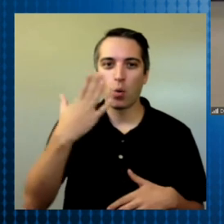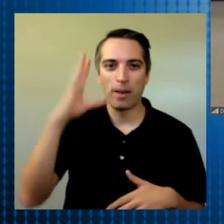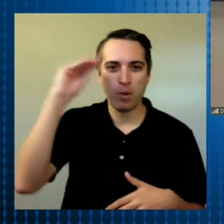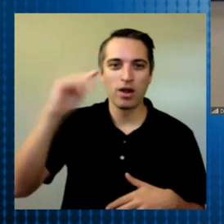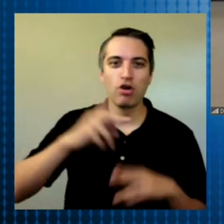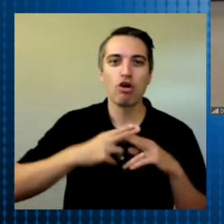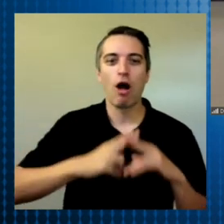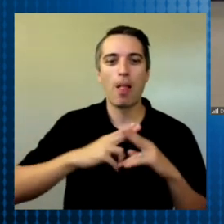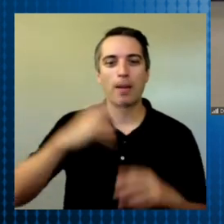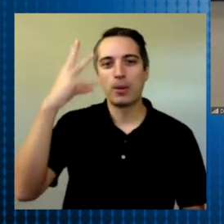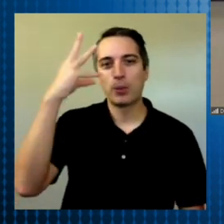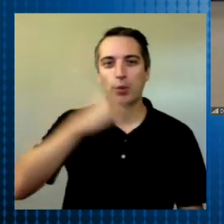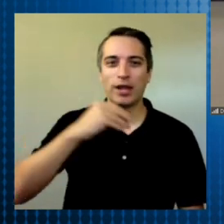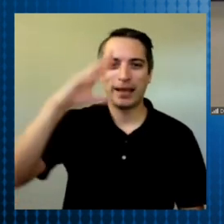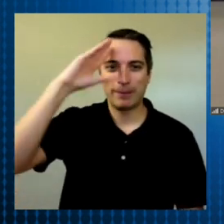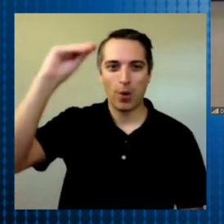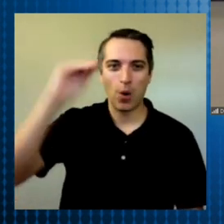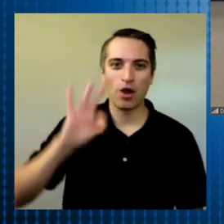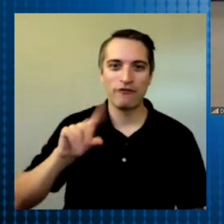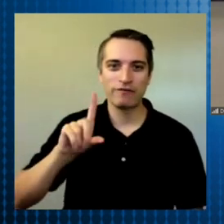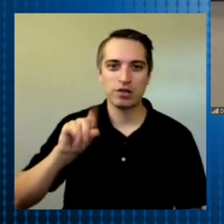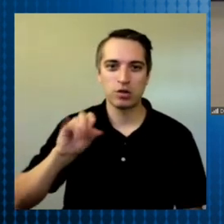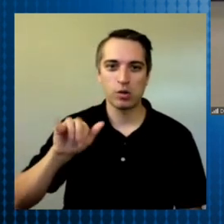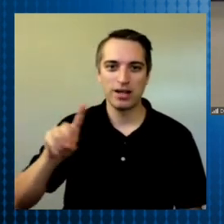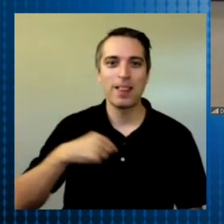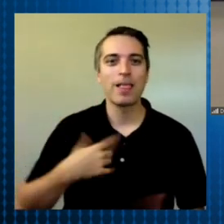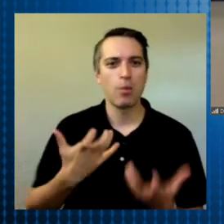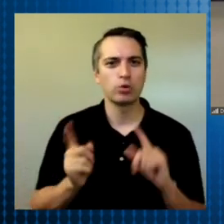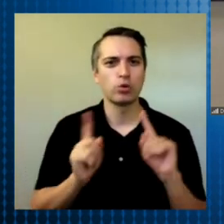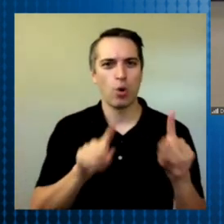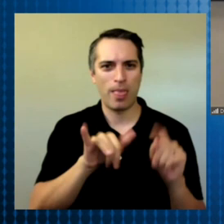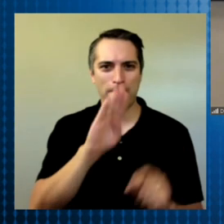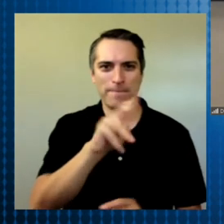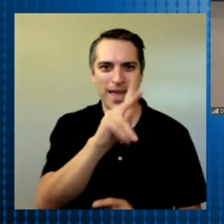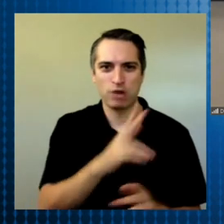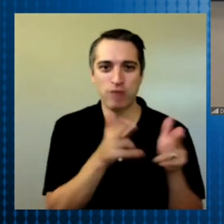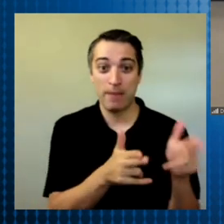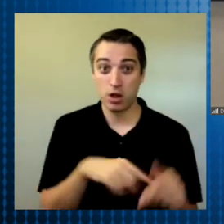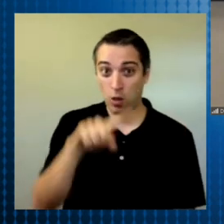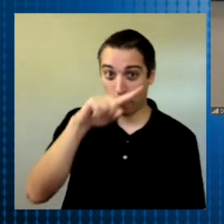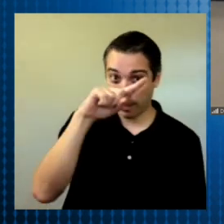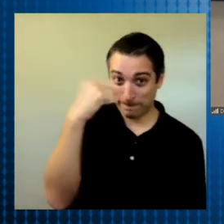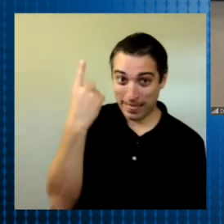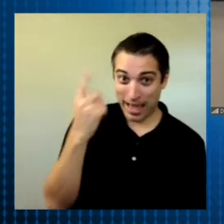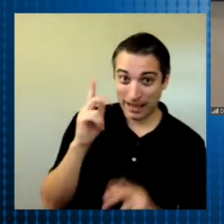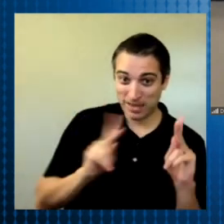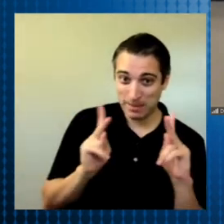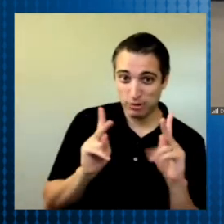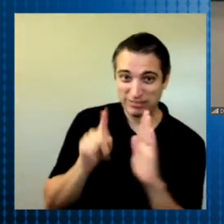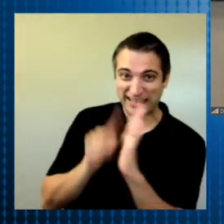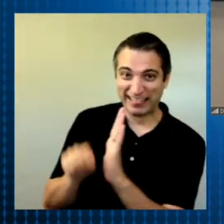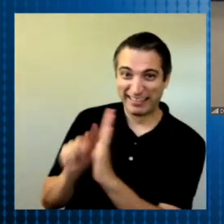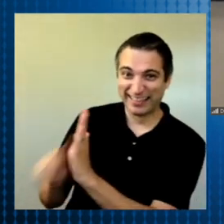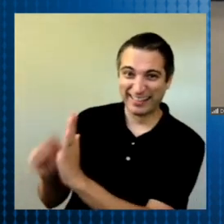Boy Floyd. And they decided to go rob the bank in Boley, Oklahoma. Them black folk killed most of them. They didn't get no money